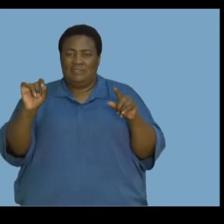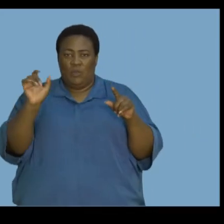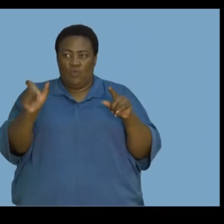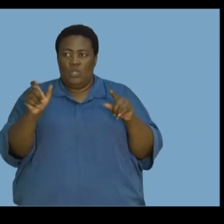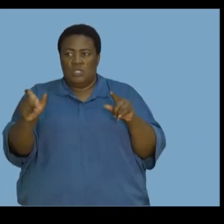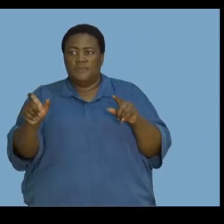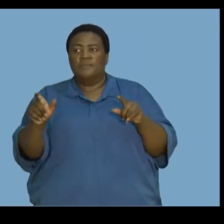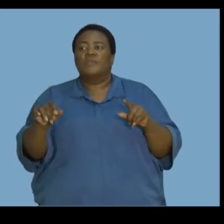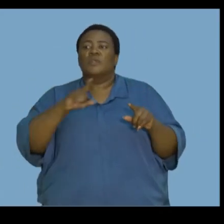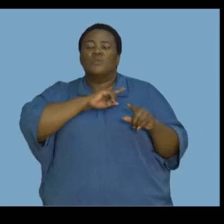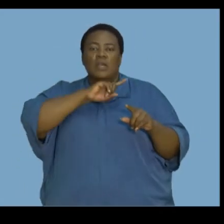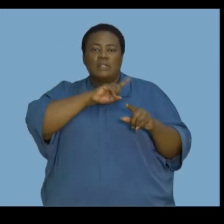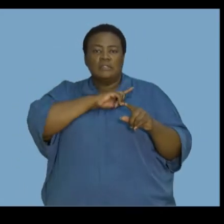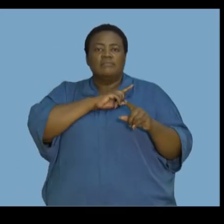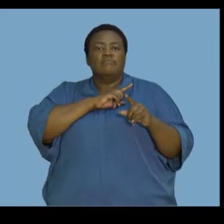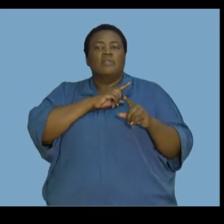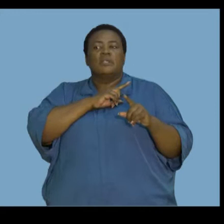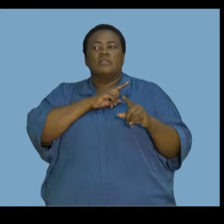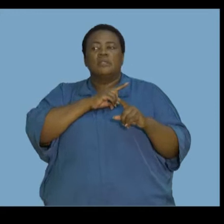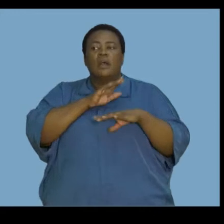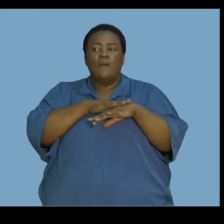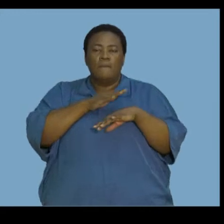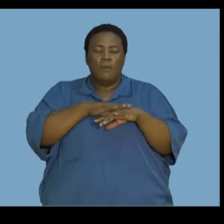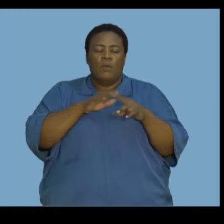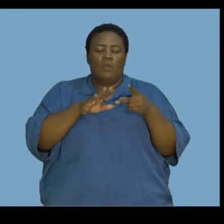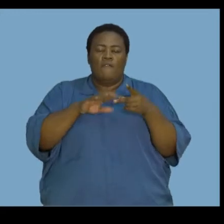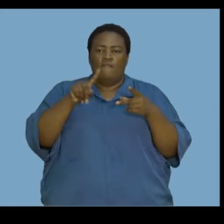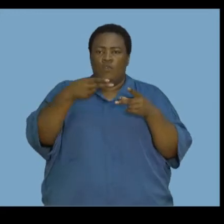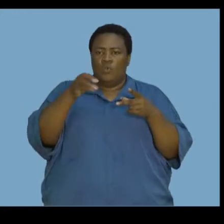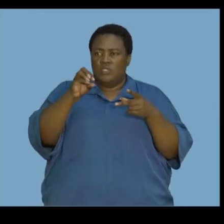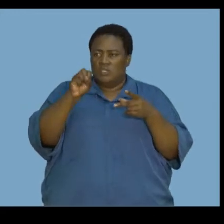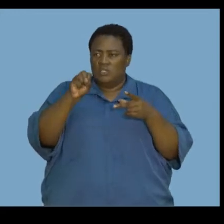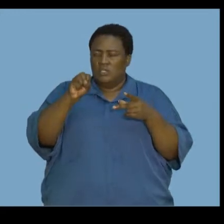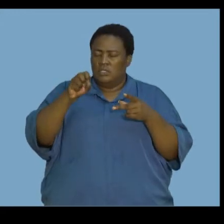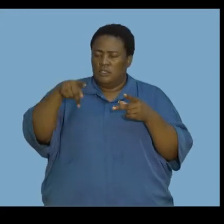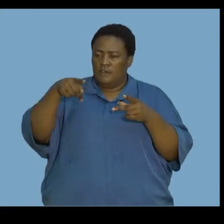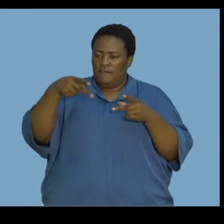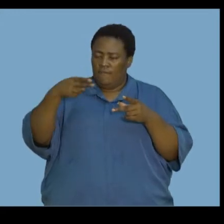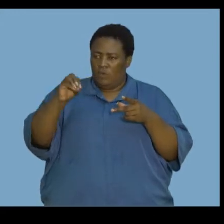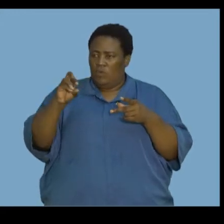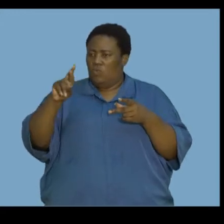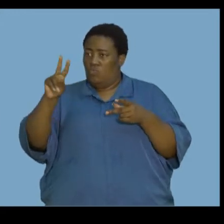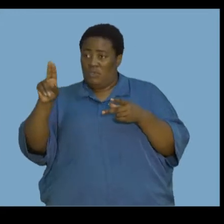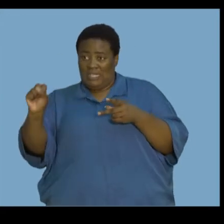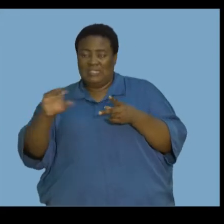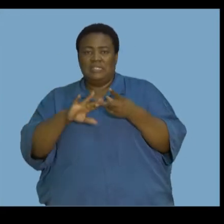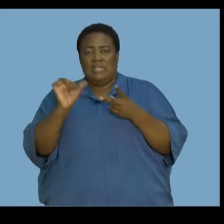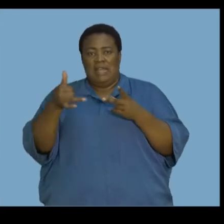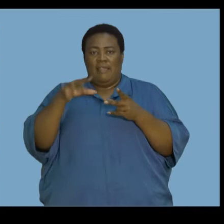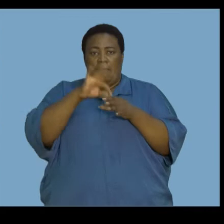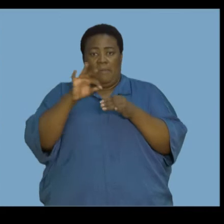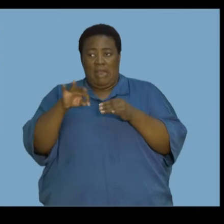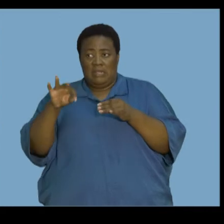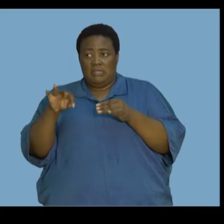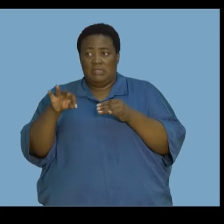eutrophication is the gradual increase in the concentration of phosphorus, nitrogen, and other plant nutrients in